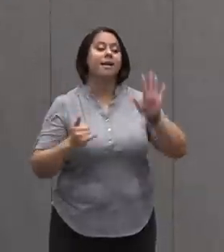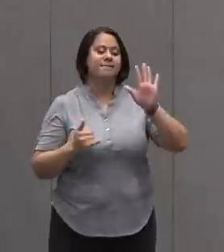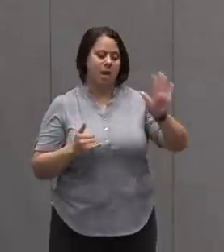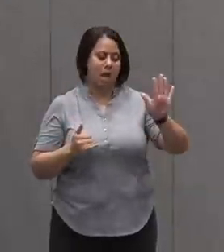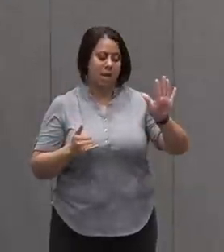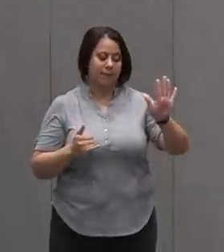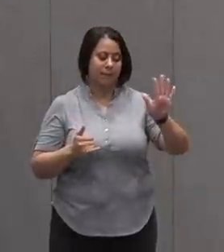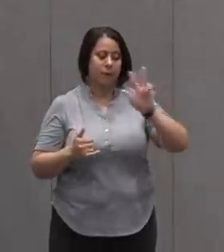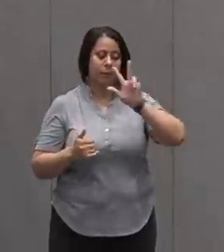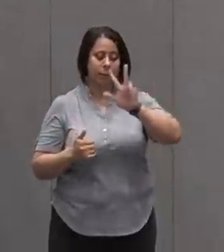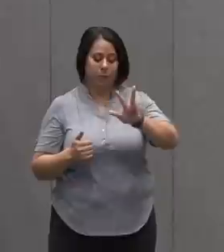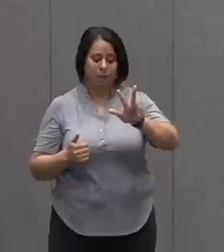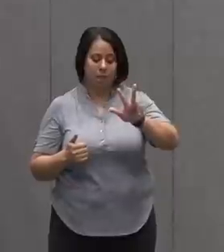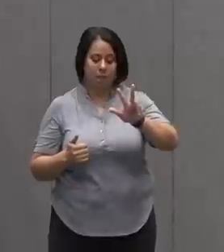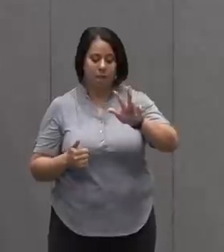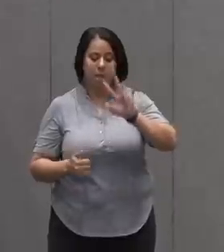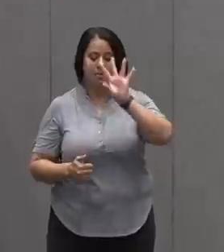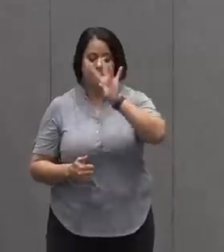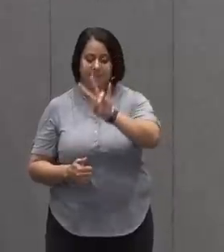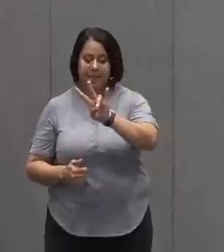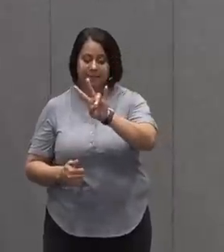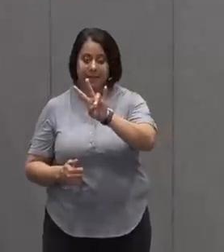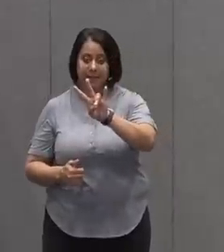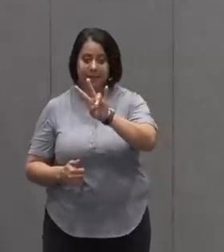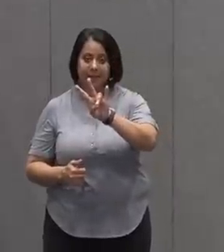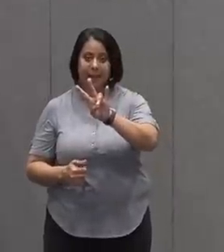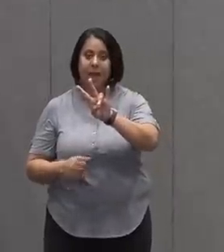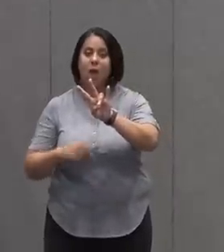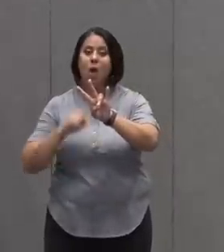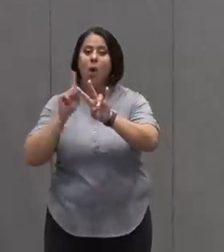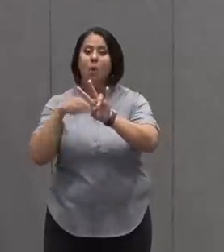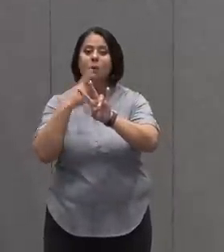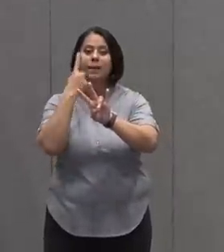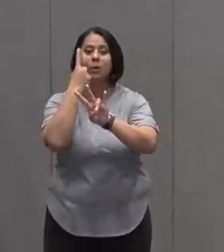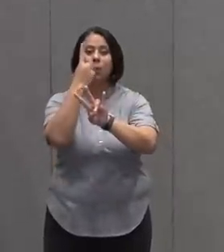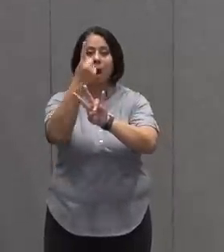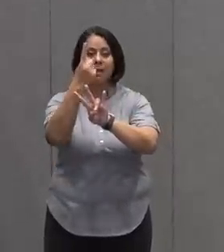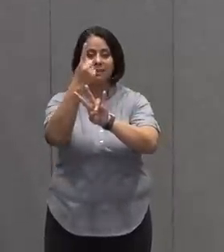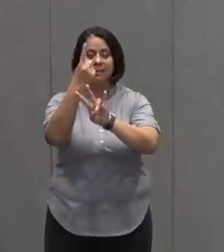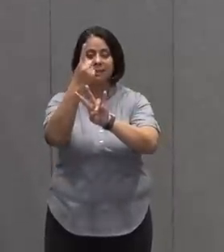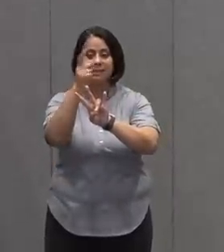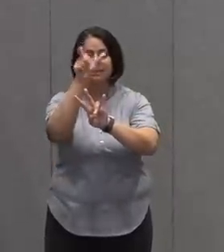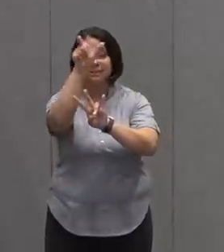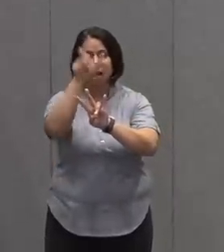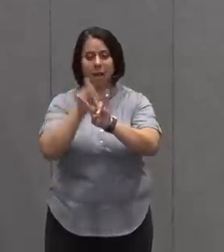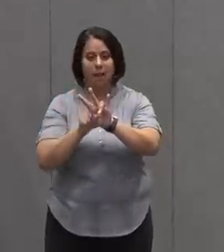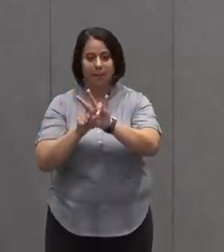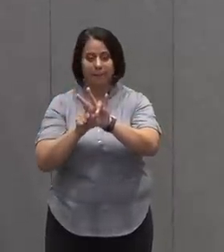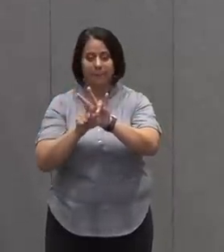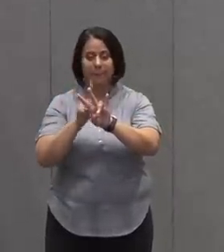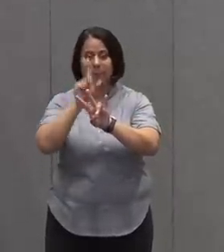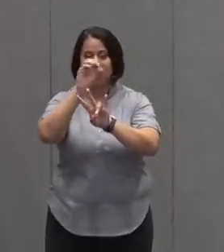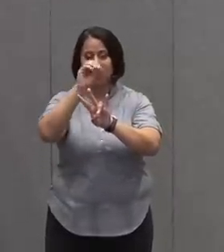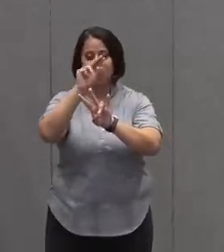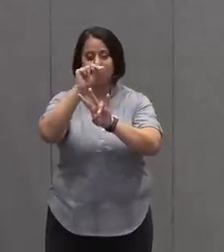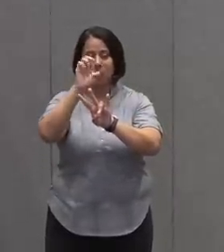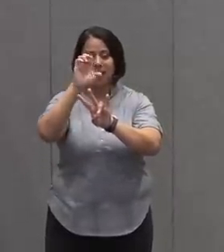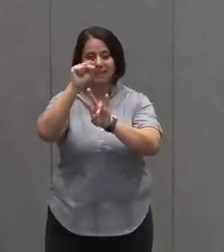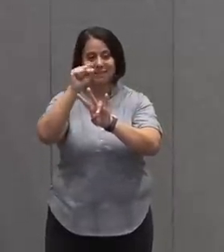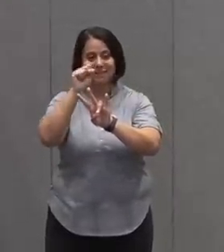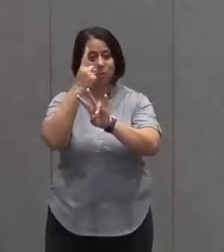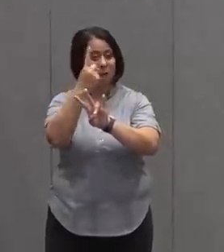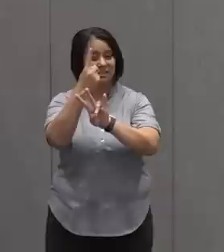the 3, and the 7, only have one digit. Remember we were talking about those ones before? They're